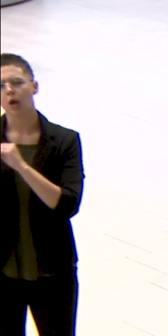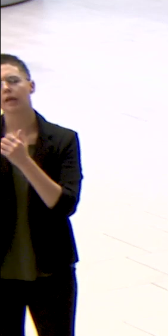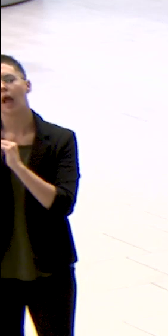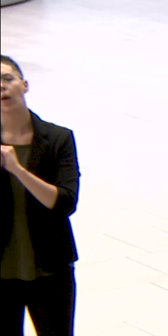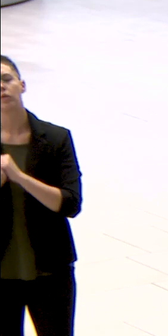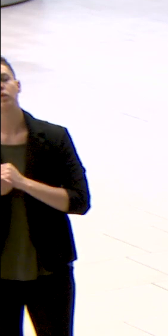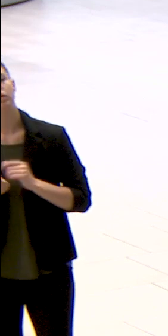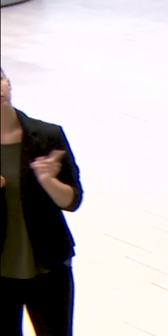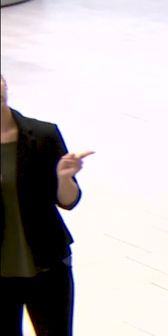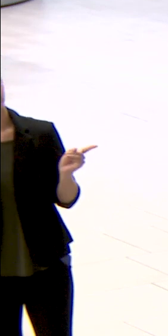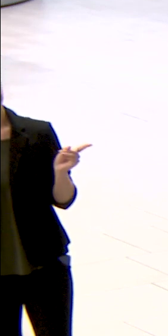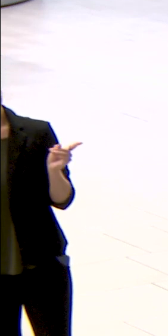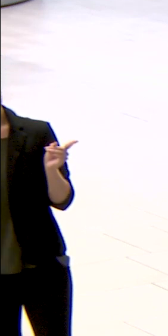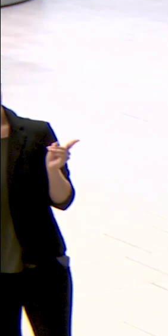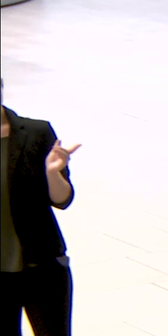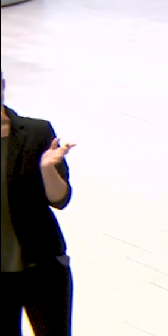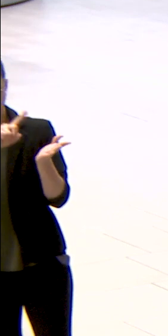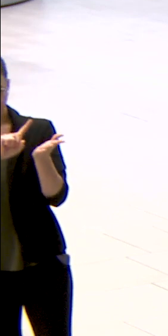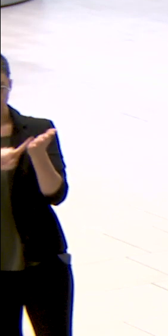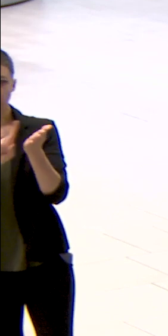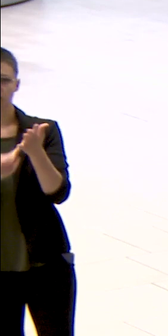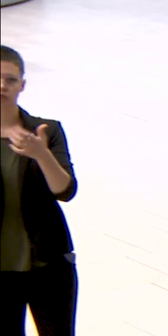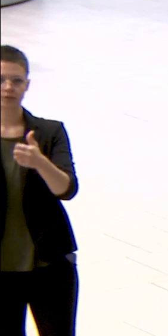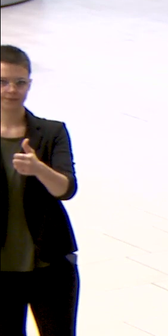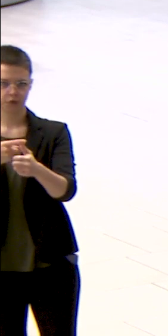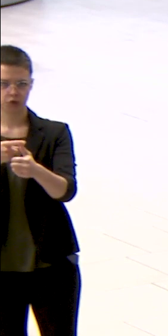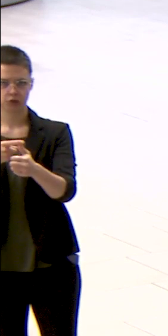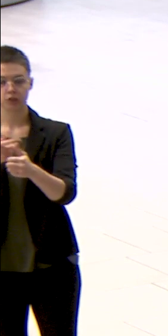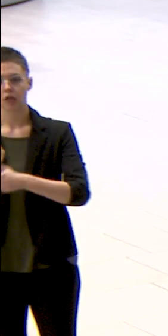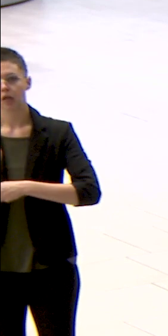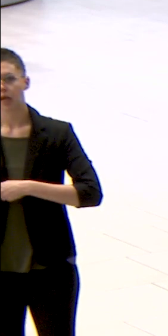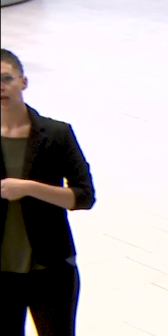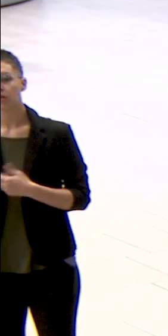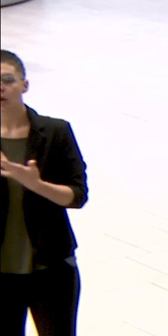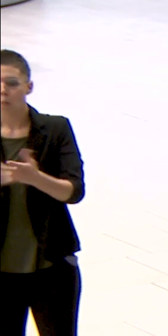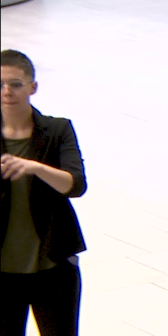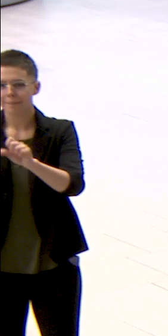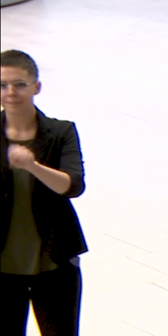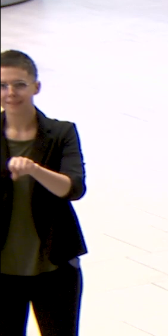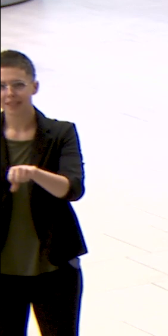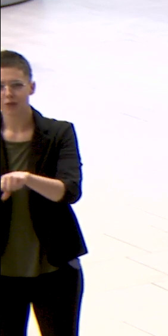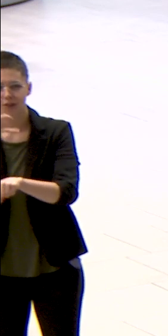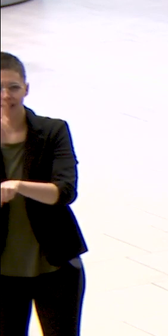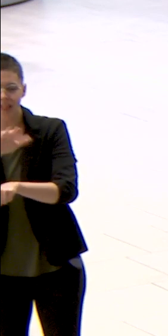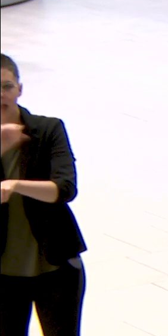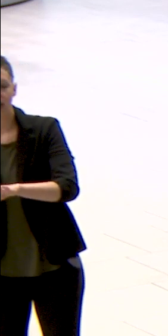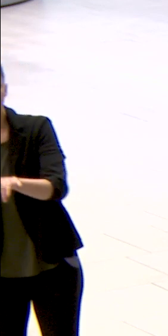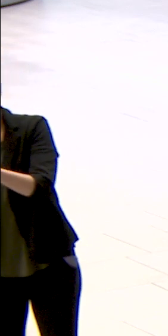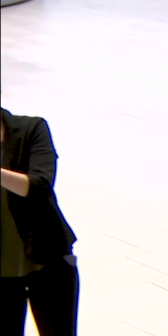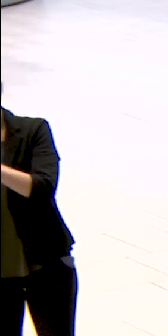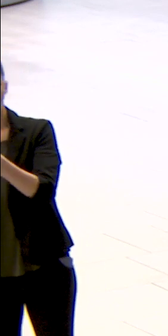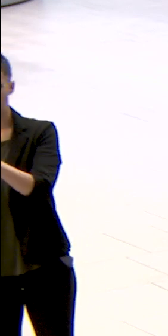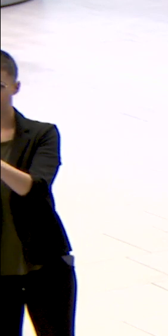I mean, I think the research is first, obviously understanding what the potential is there, but also, and also, you know, what is